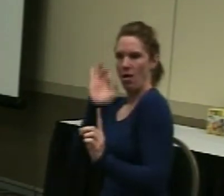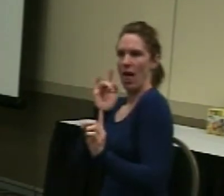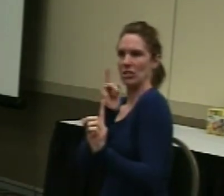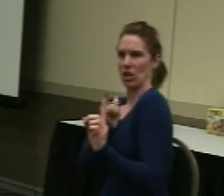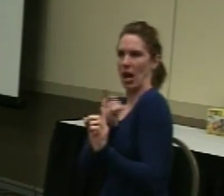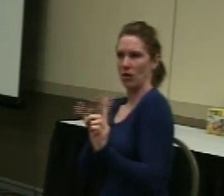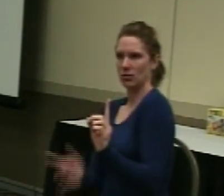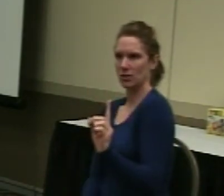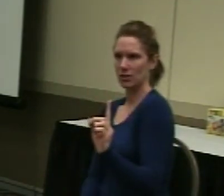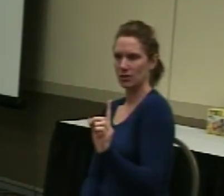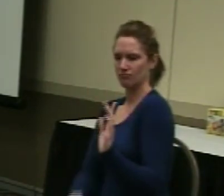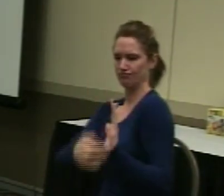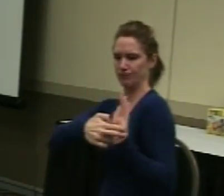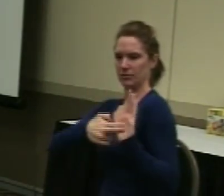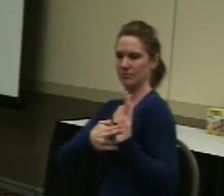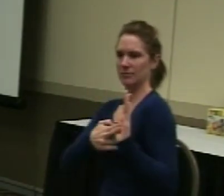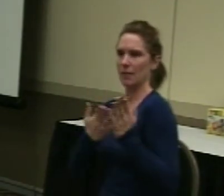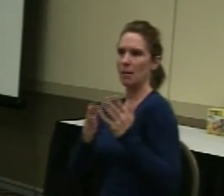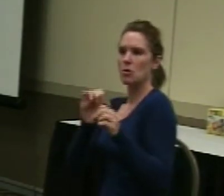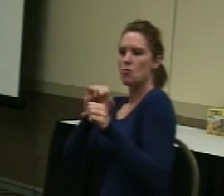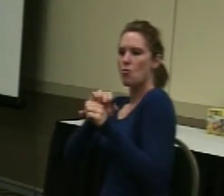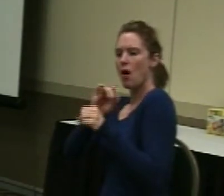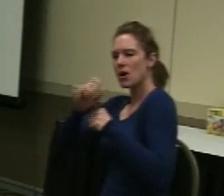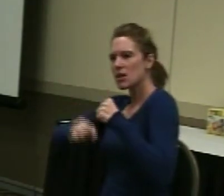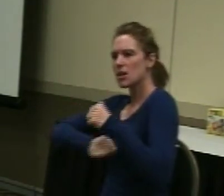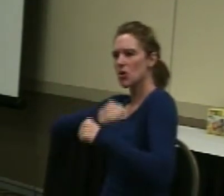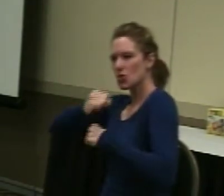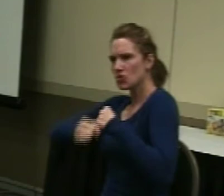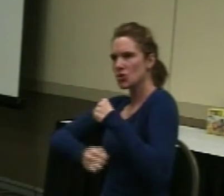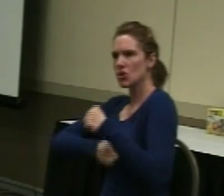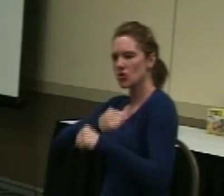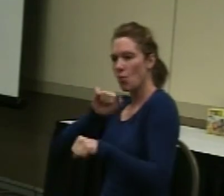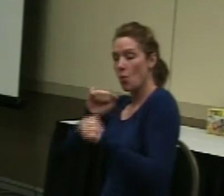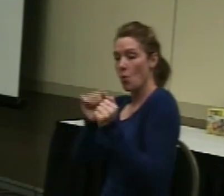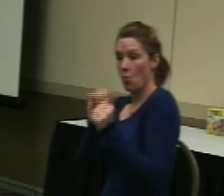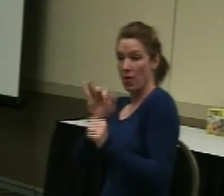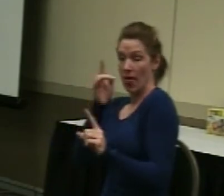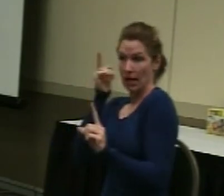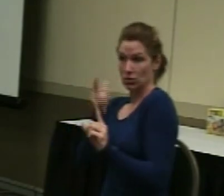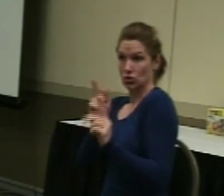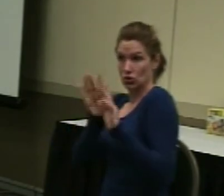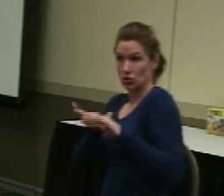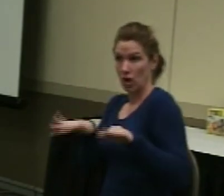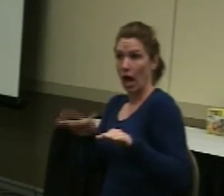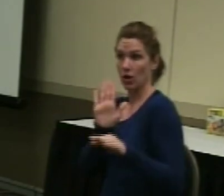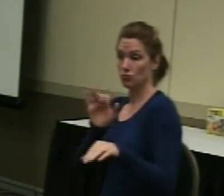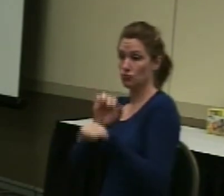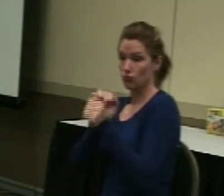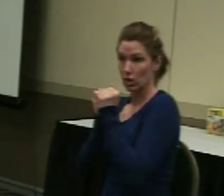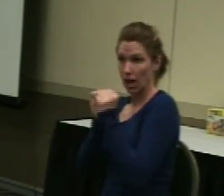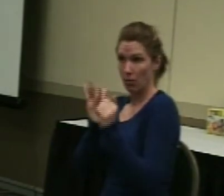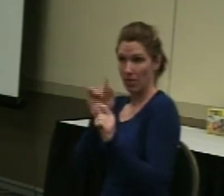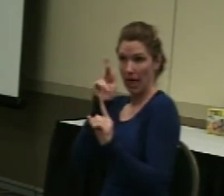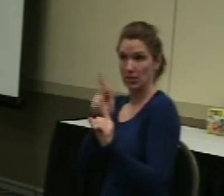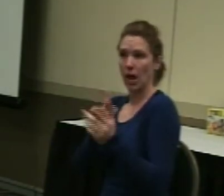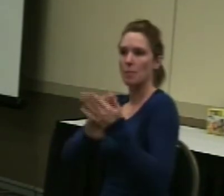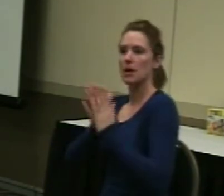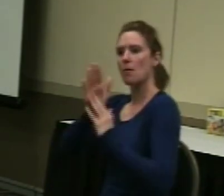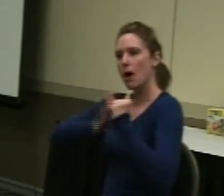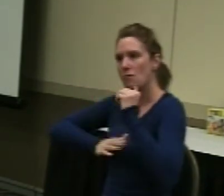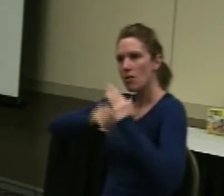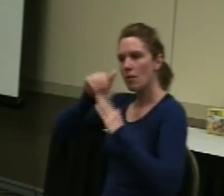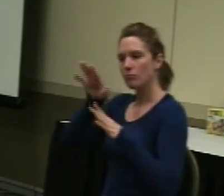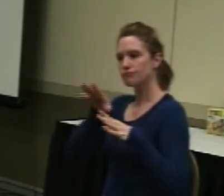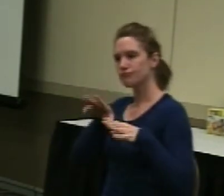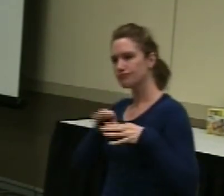work with the same child for years and years, and you maybe get